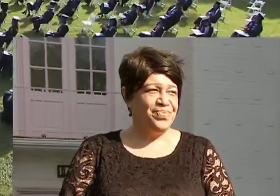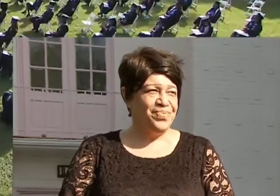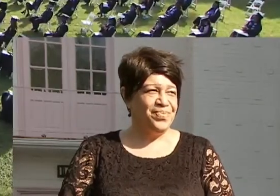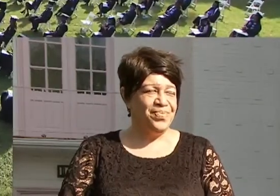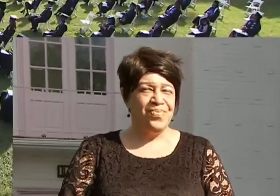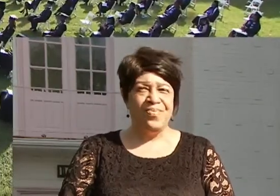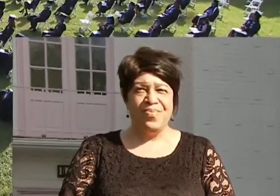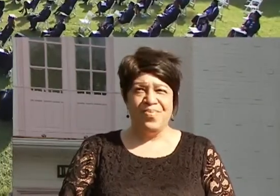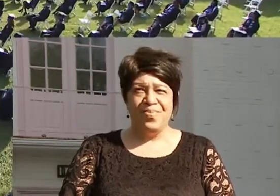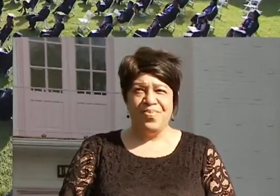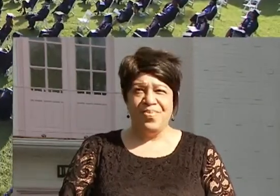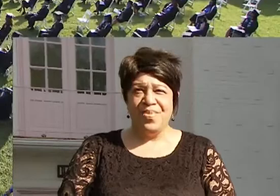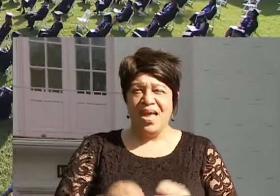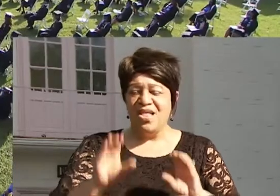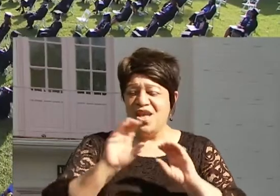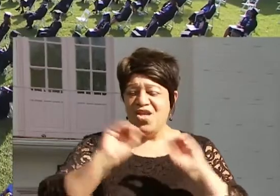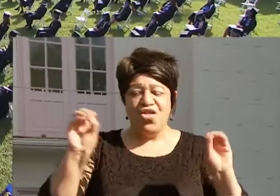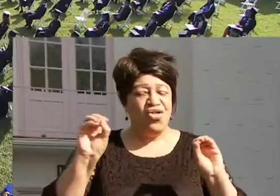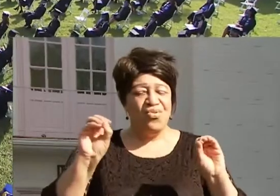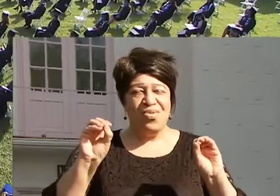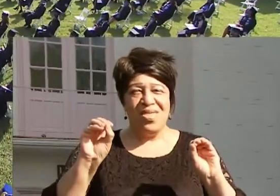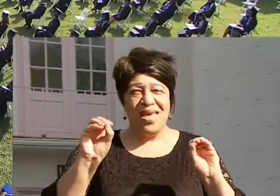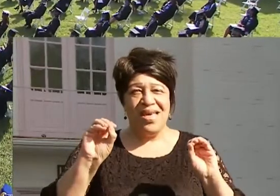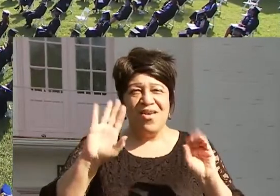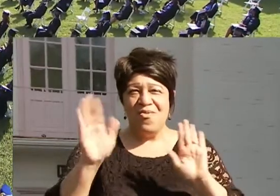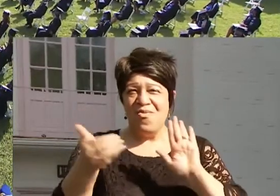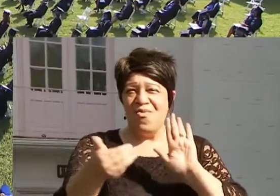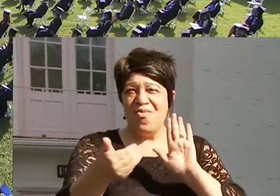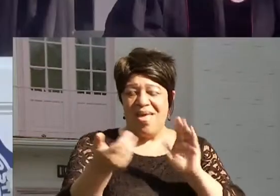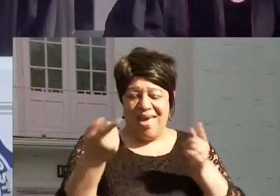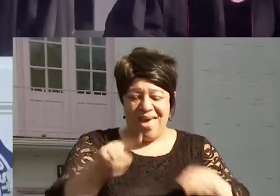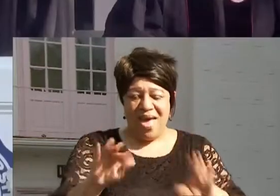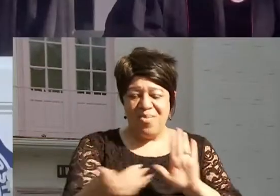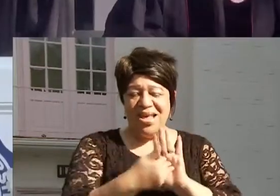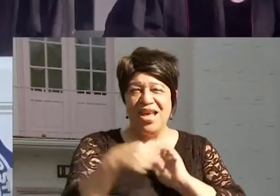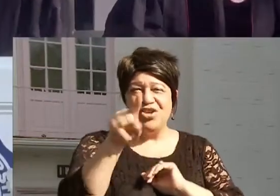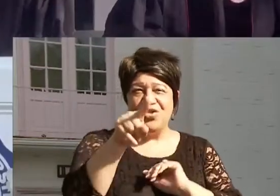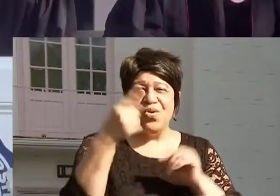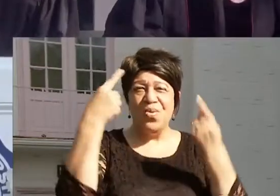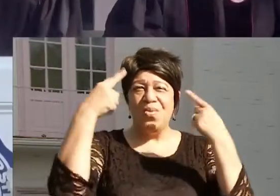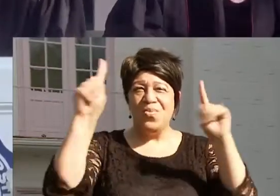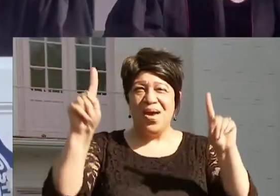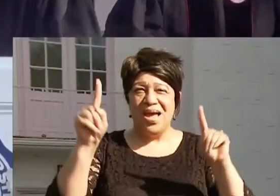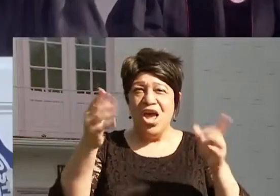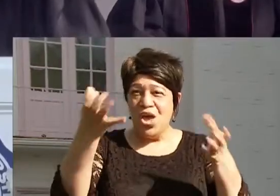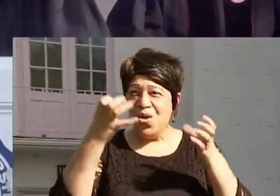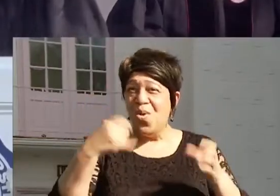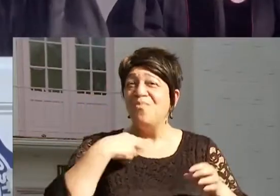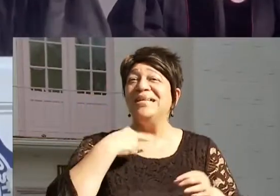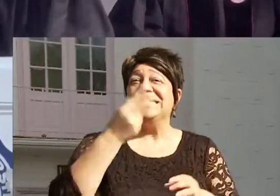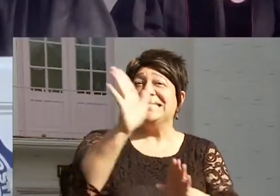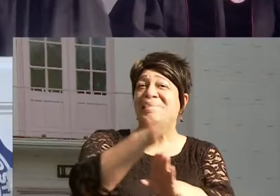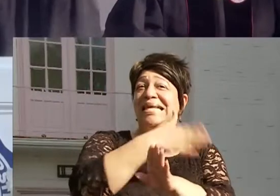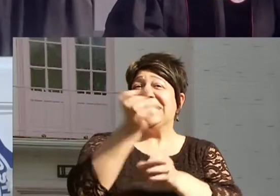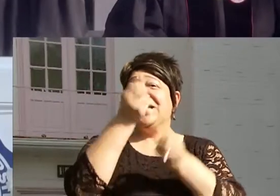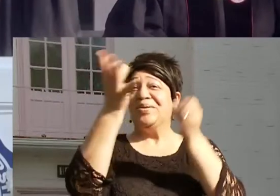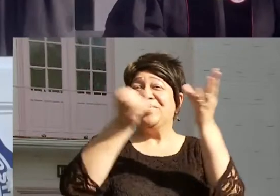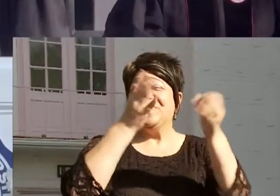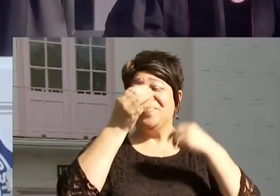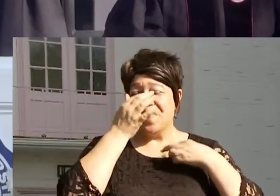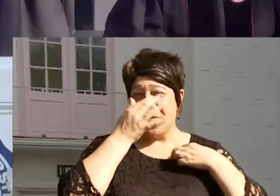And no weapon formed against you shall prosper. Y'all want me to sing it?